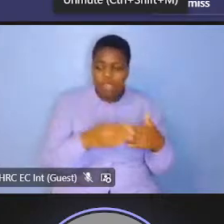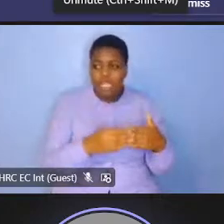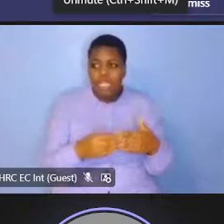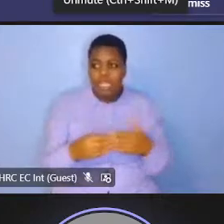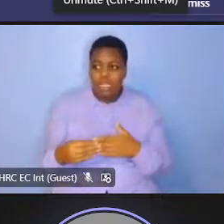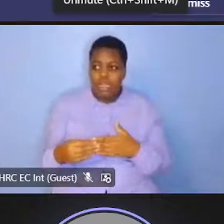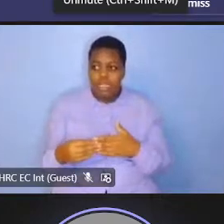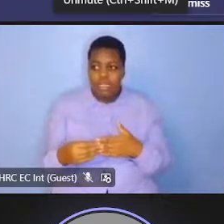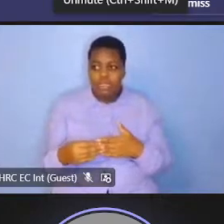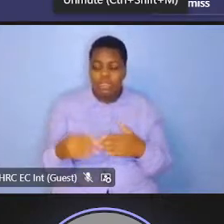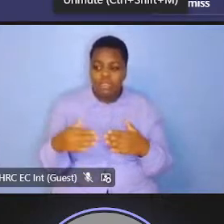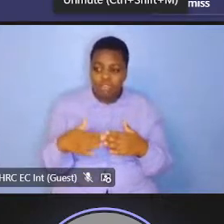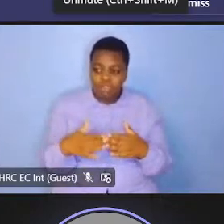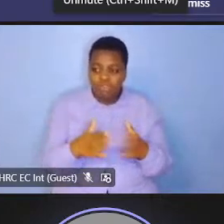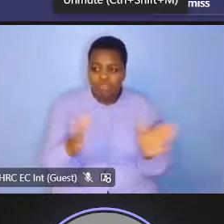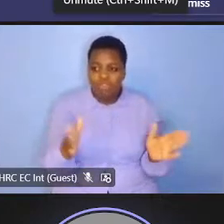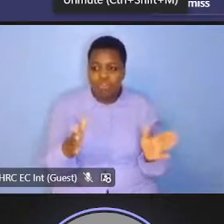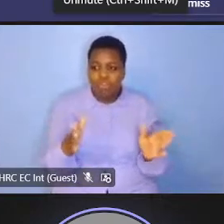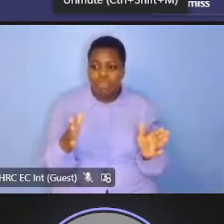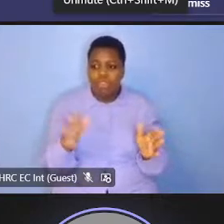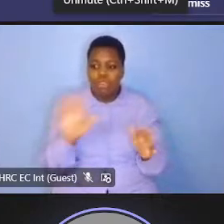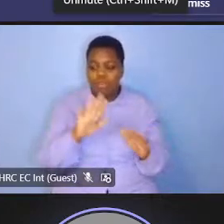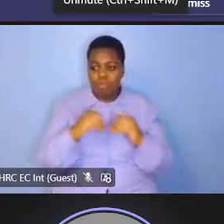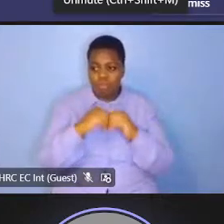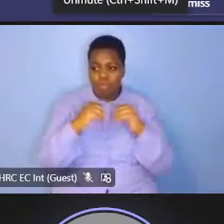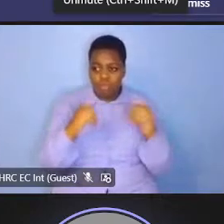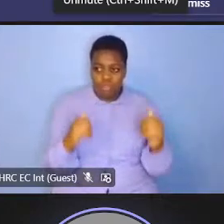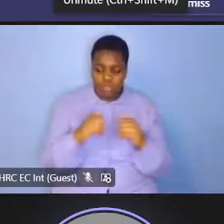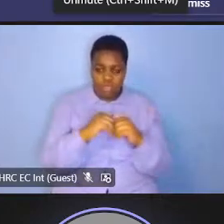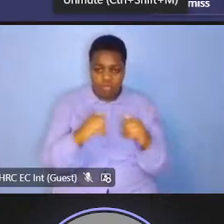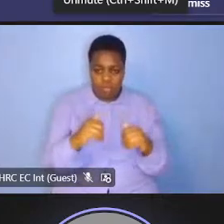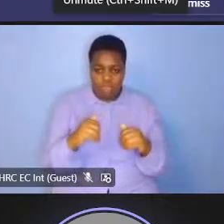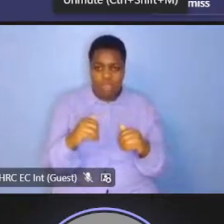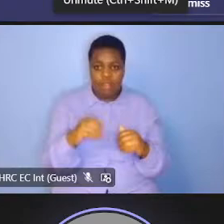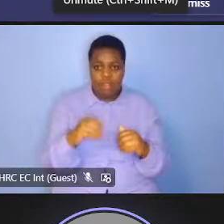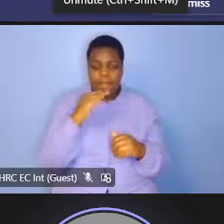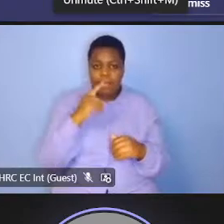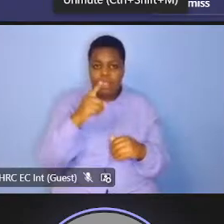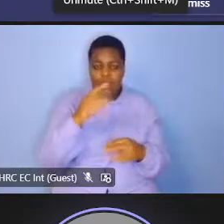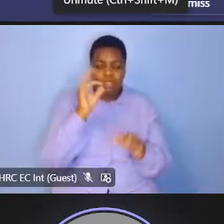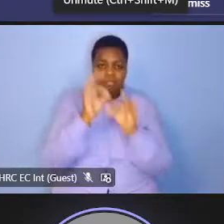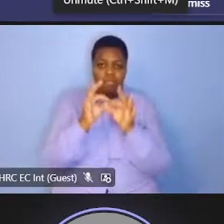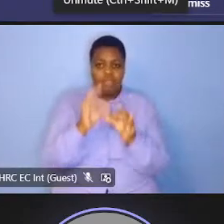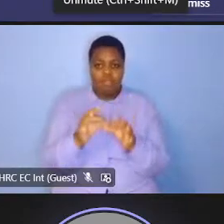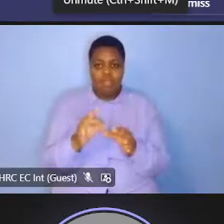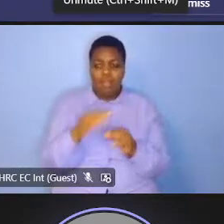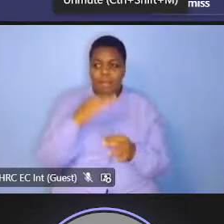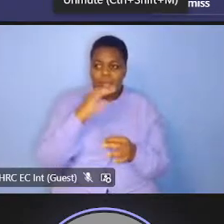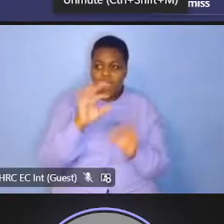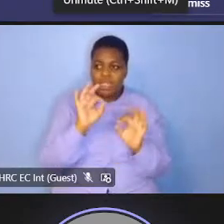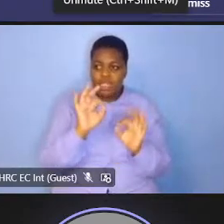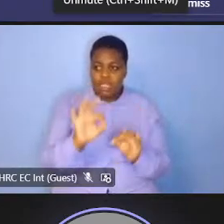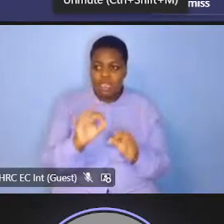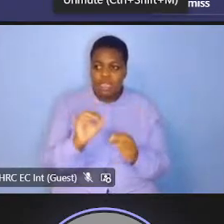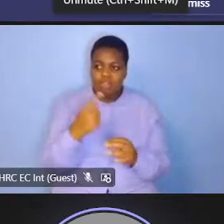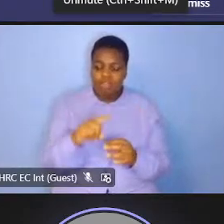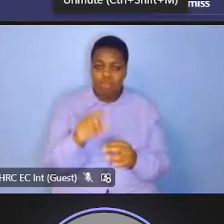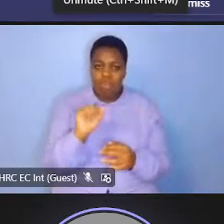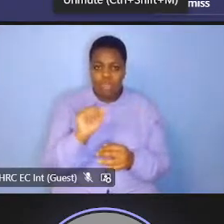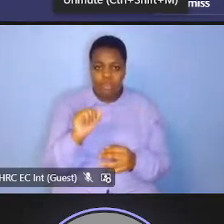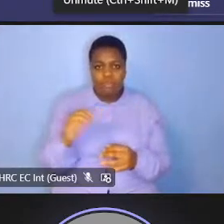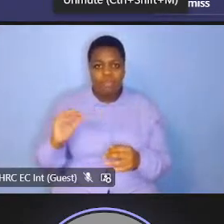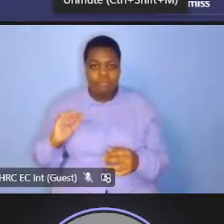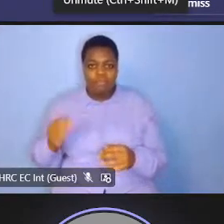a general non-discriminatory clause which specifically mentions the right of